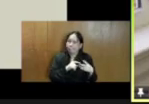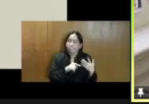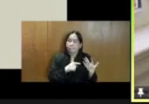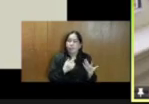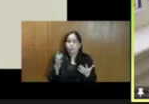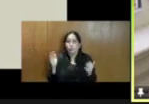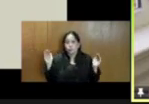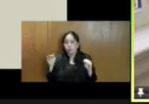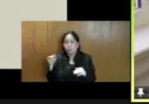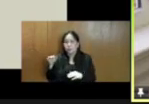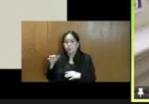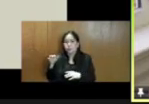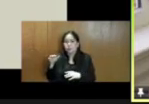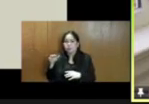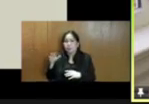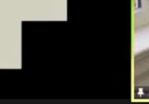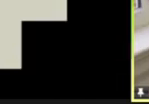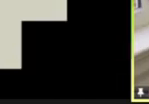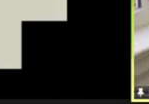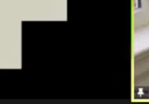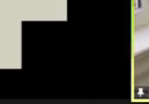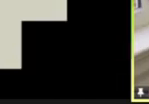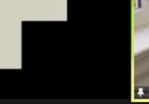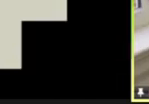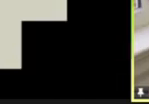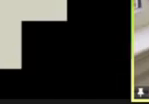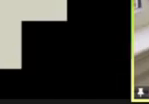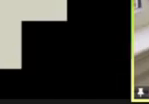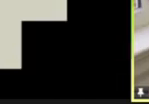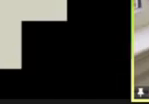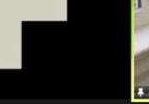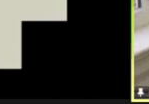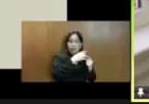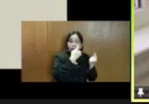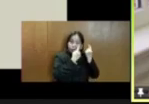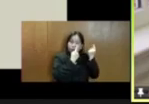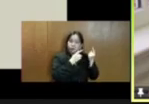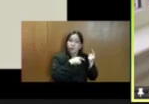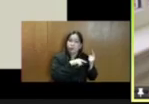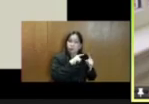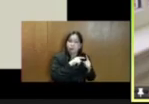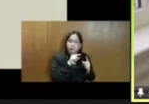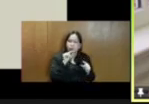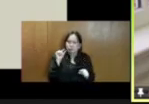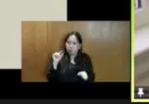green transitions are increasing quickly, but they are still a relatively small